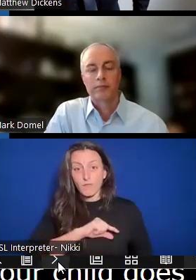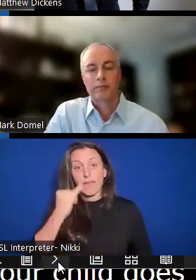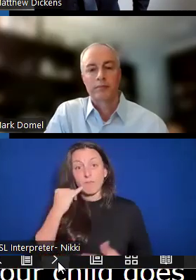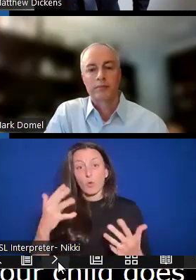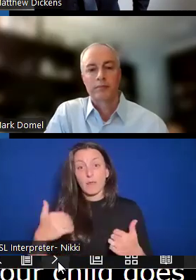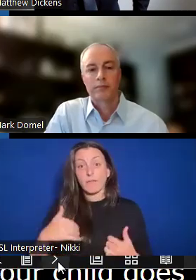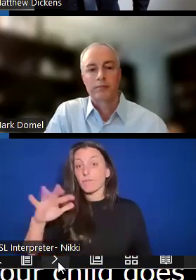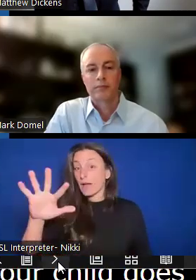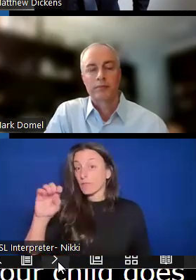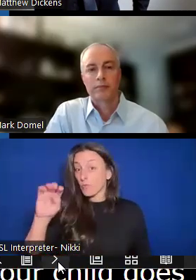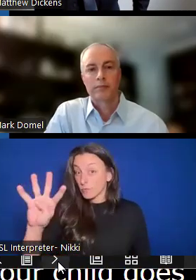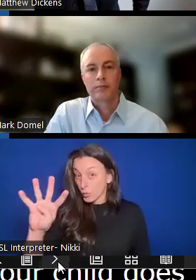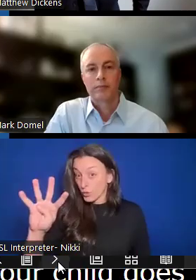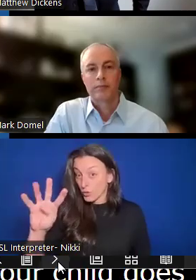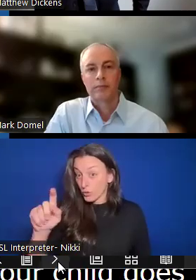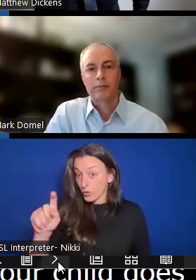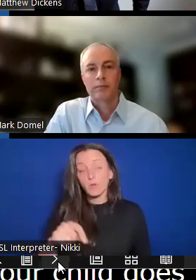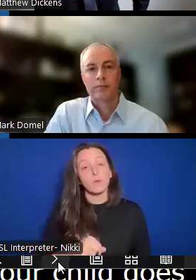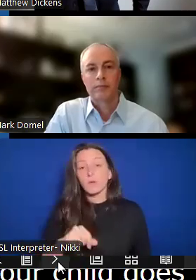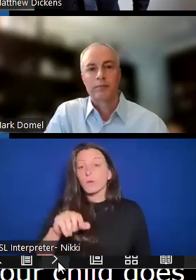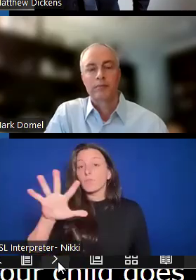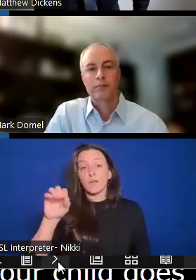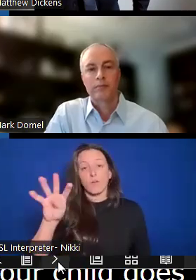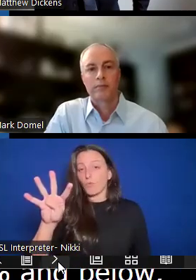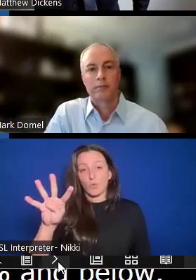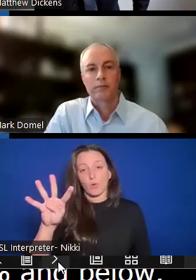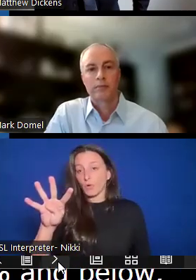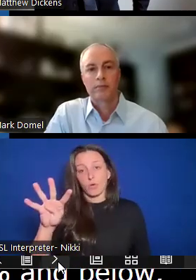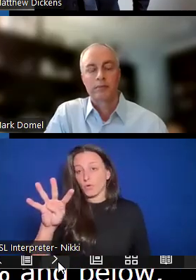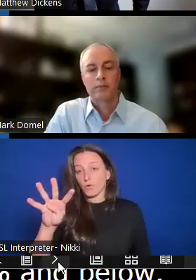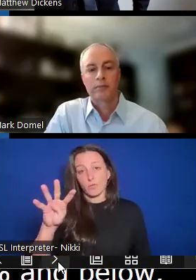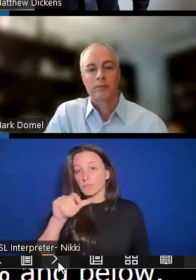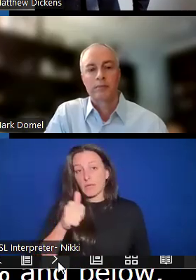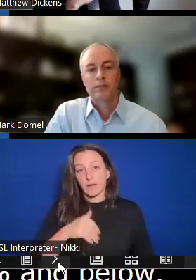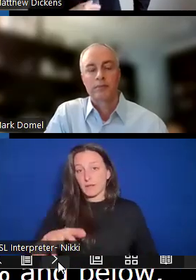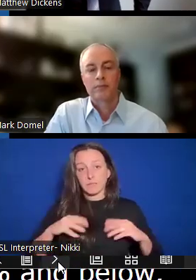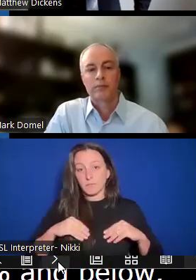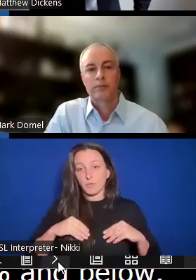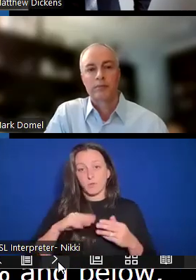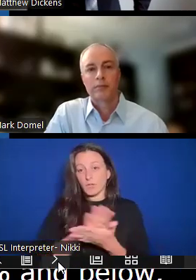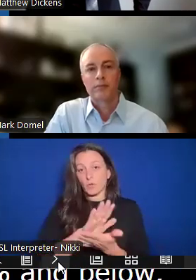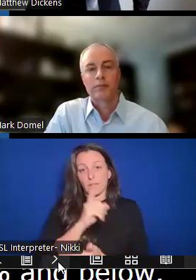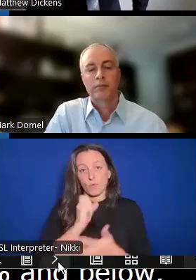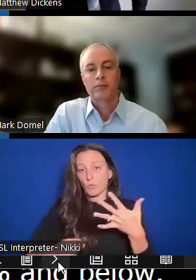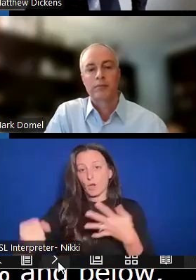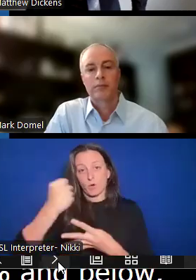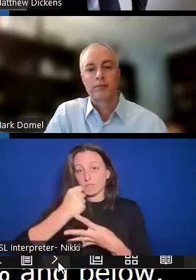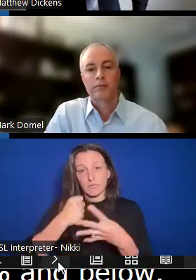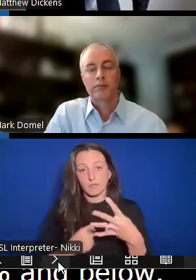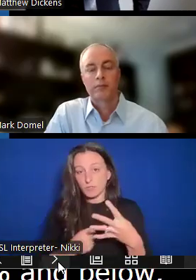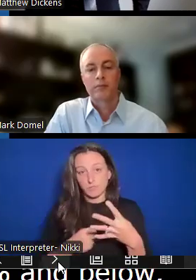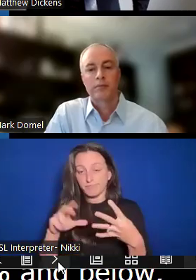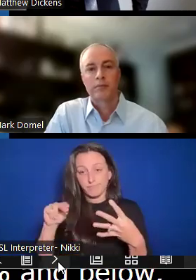plan? A 504 is not going to be an acceptable document to upload for prioritization, but they